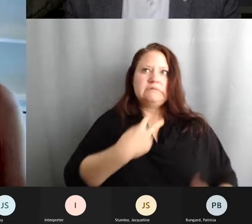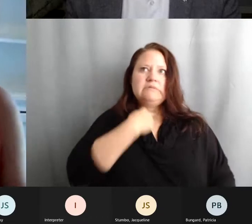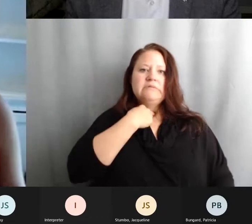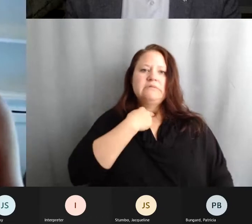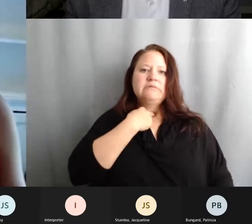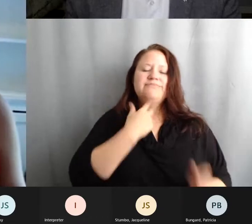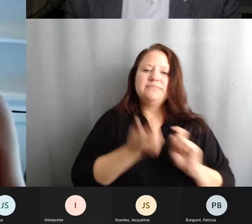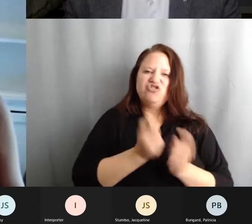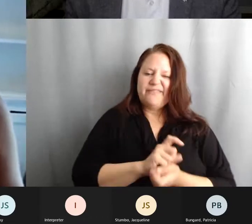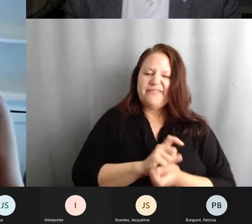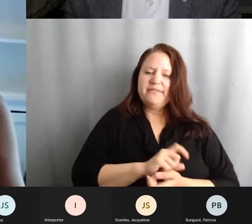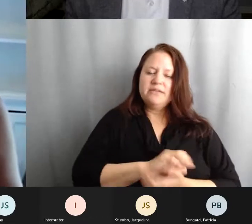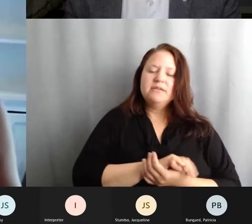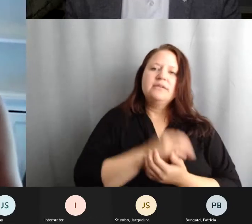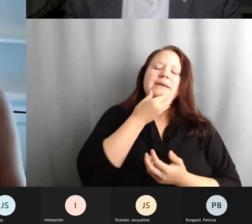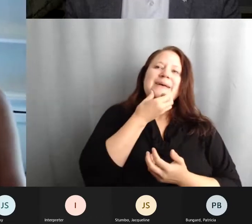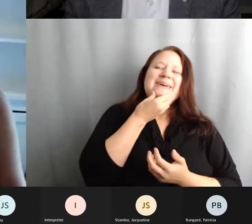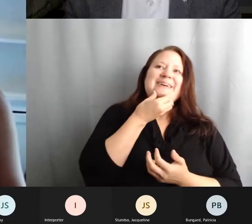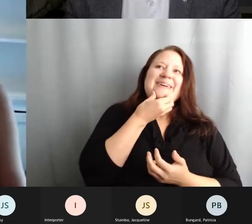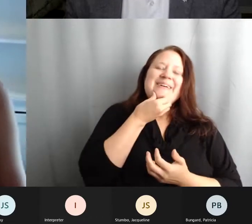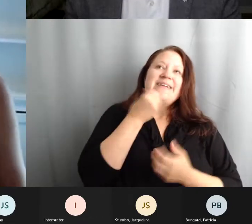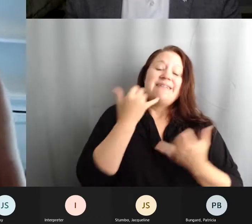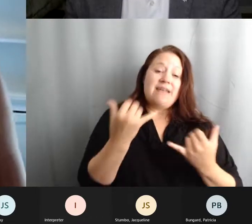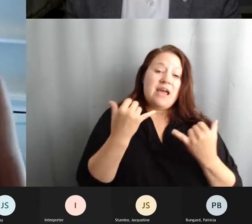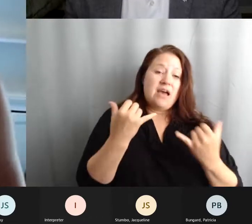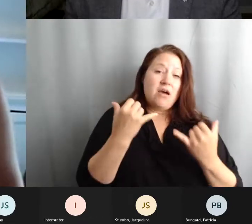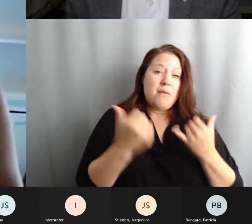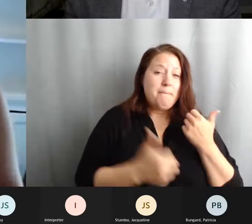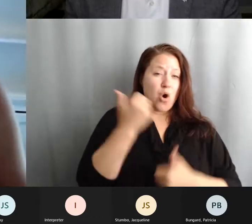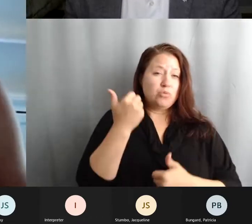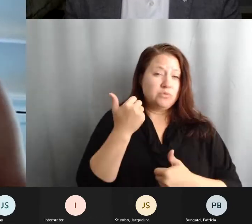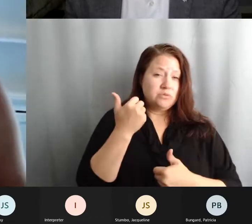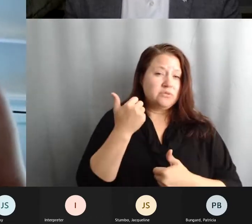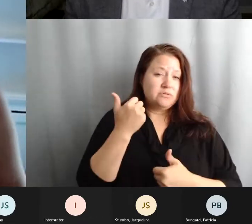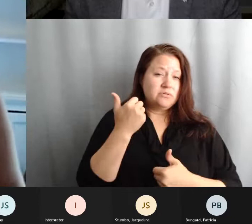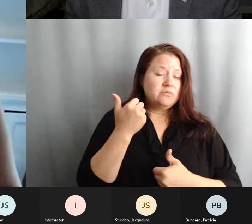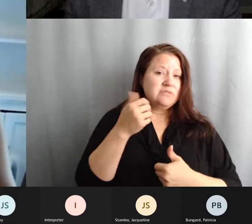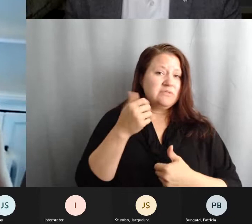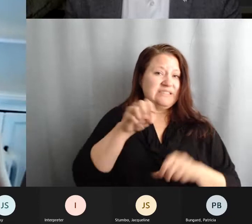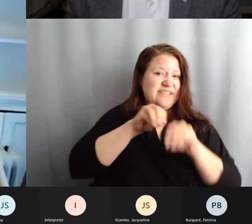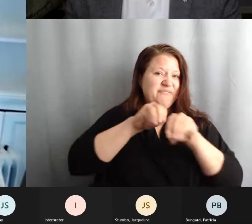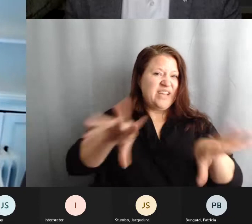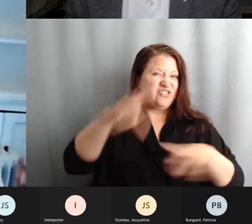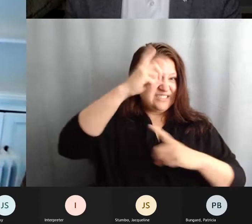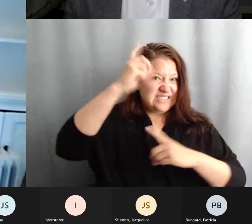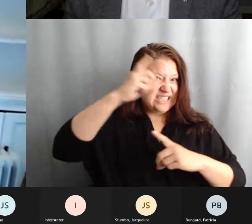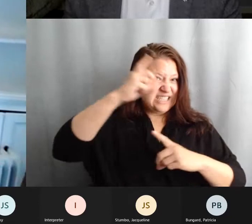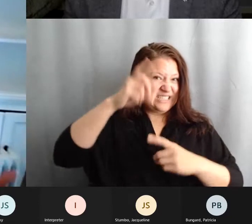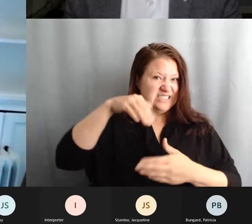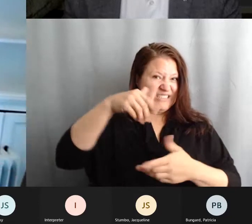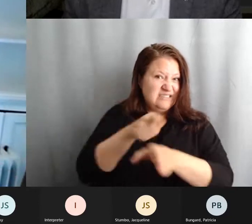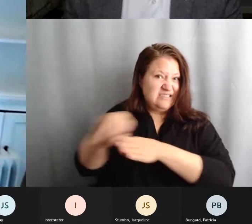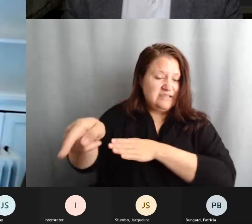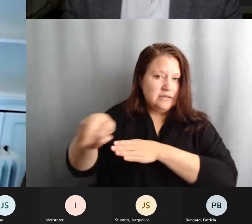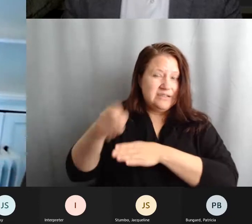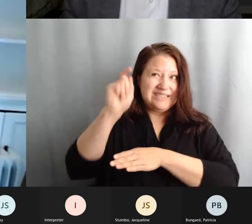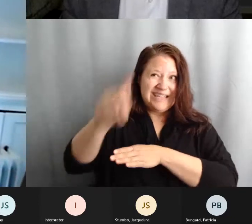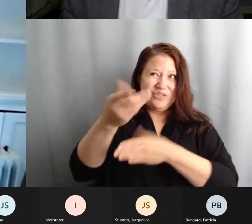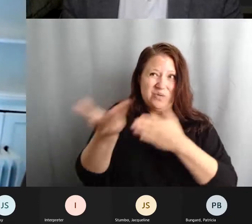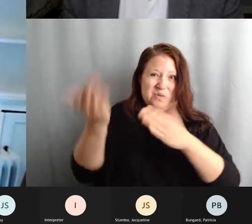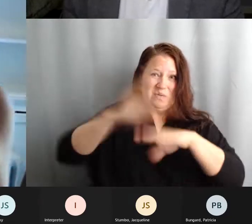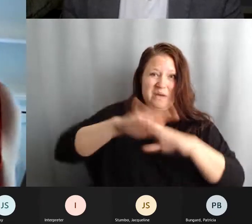gears. Now most epidemiologists are saying that we probably need to get to 80 or